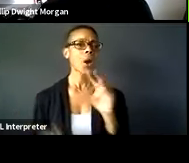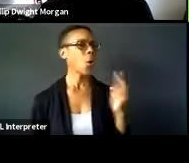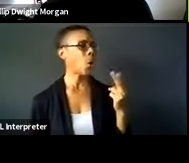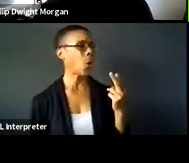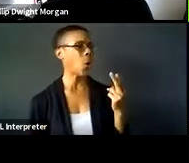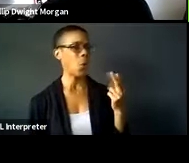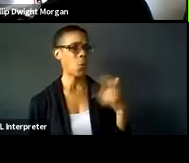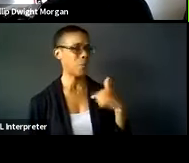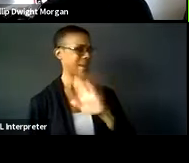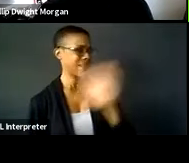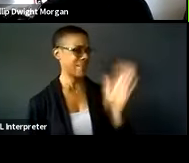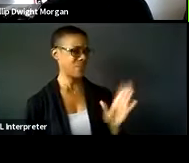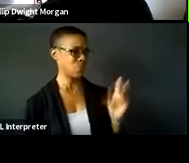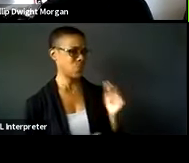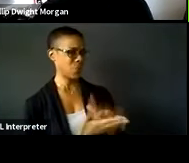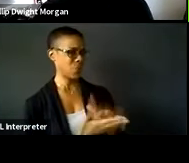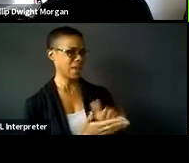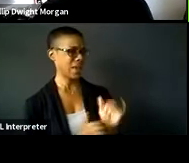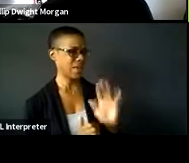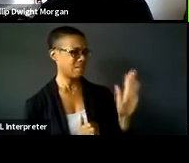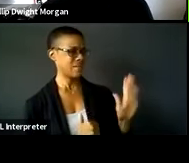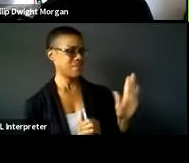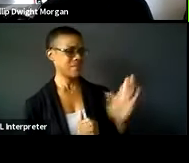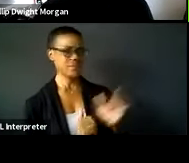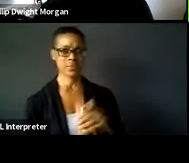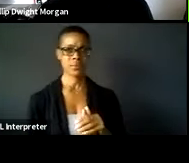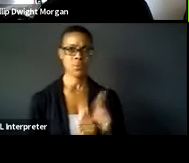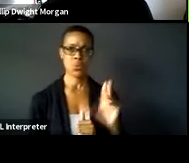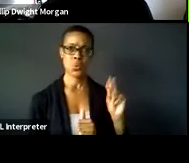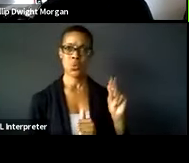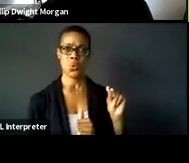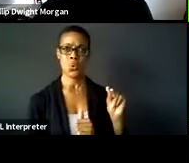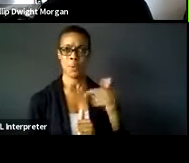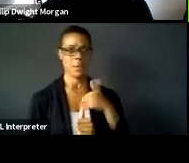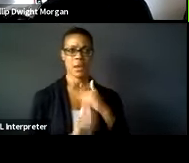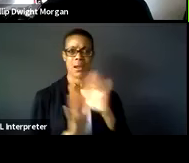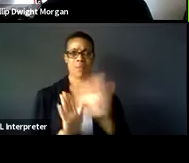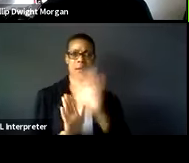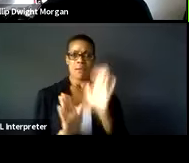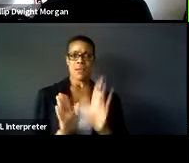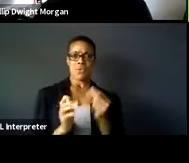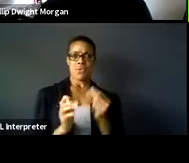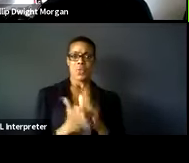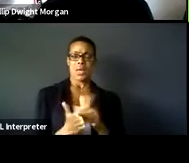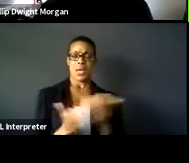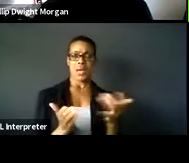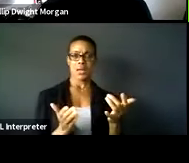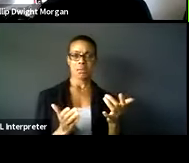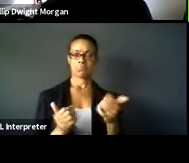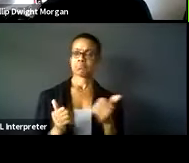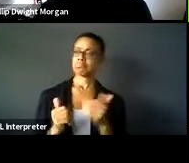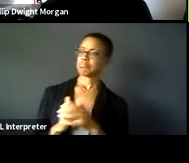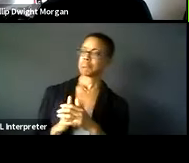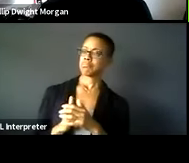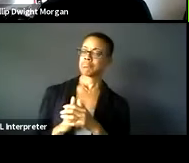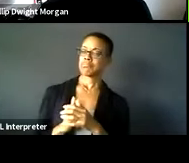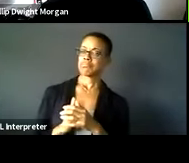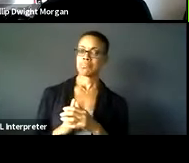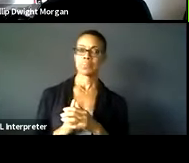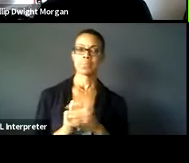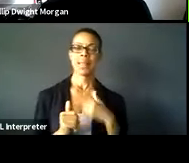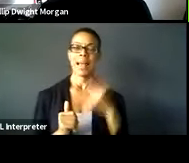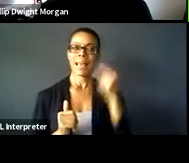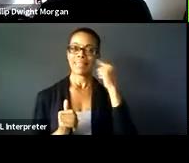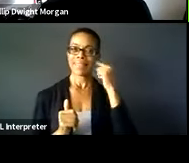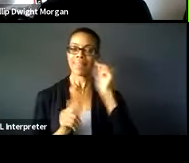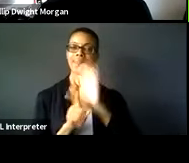do that. And that is not something I would do that, you know. But I think the